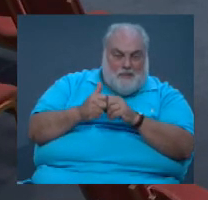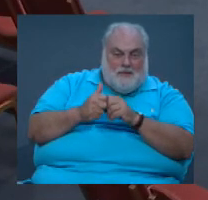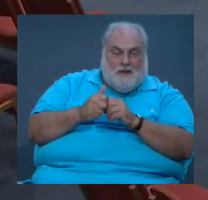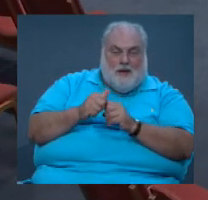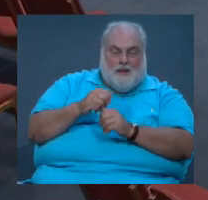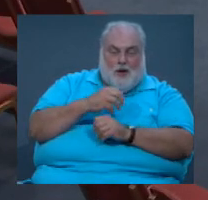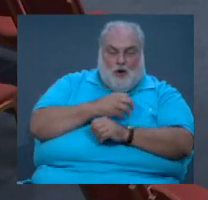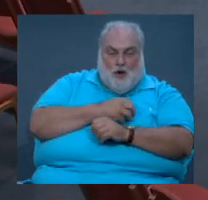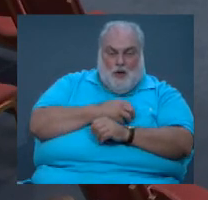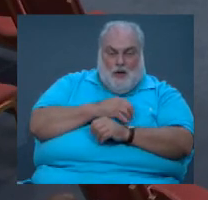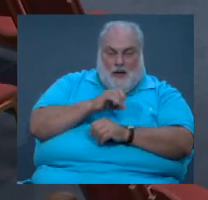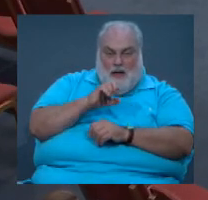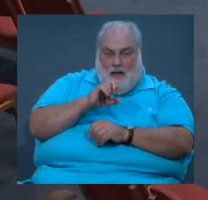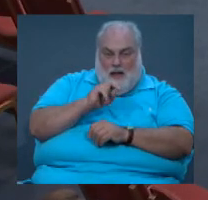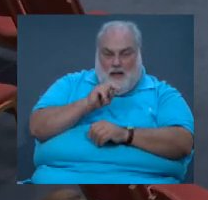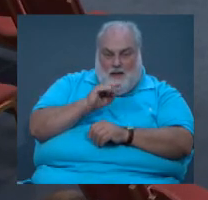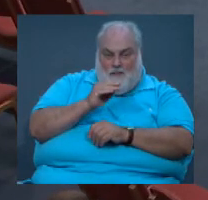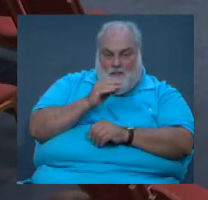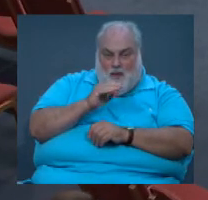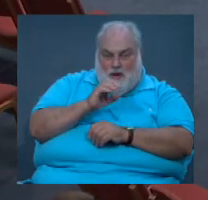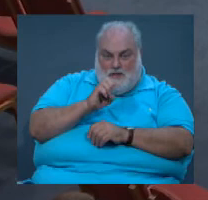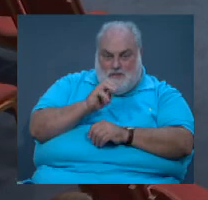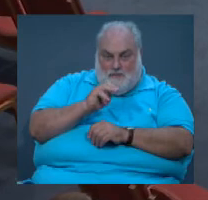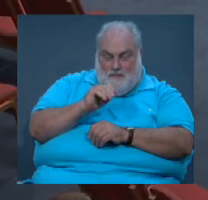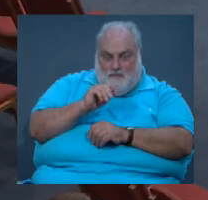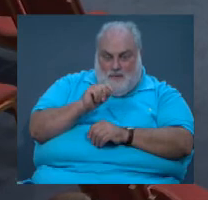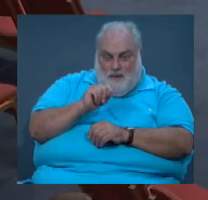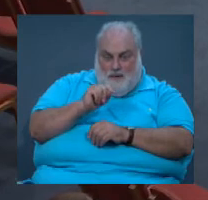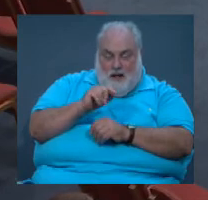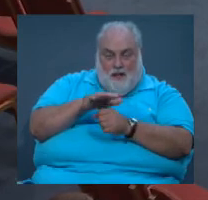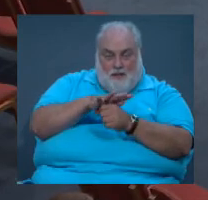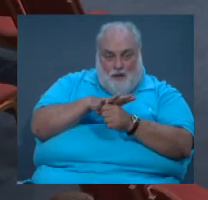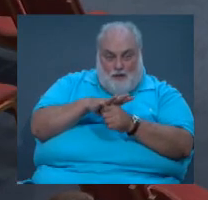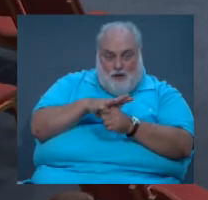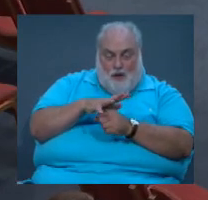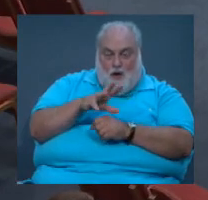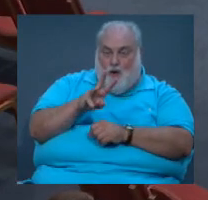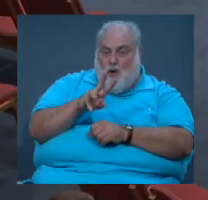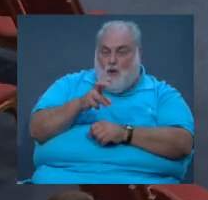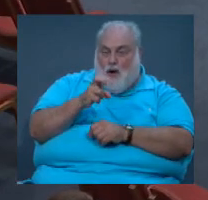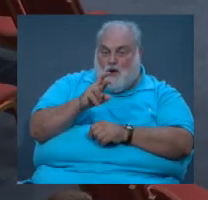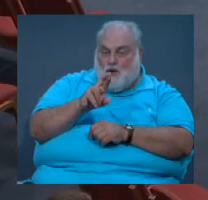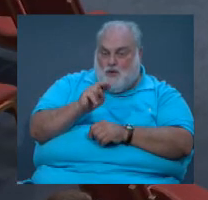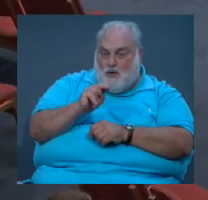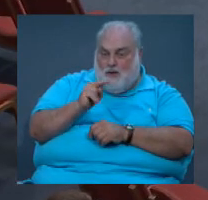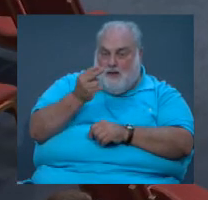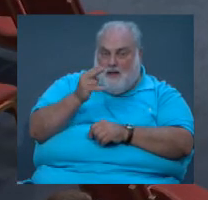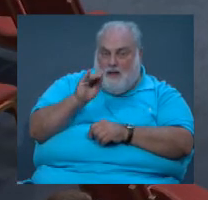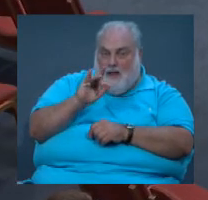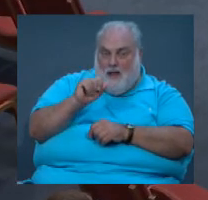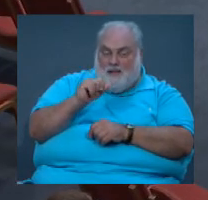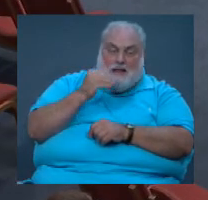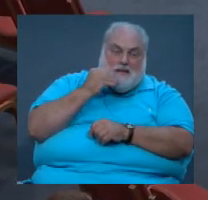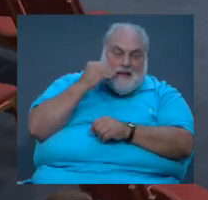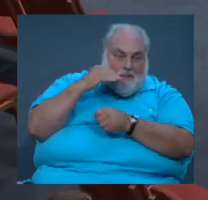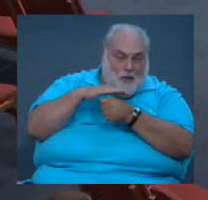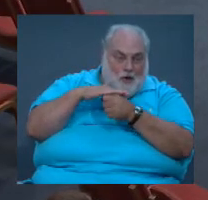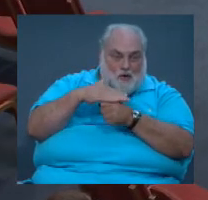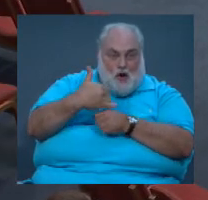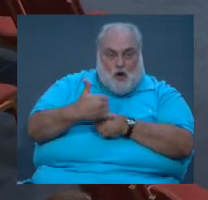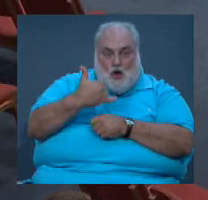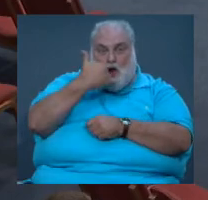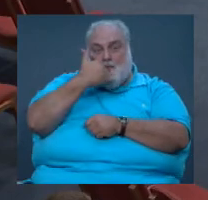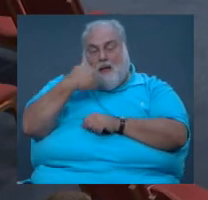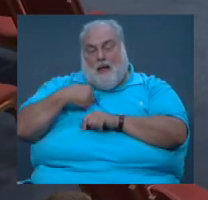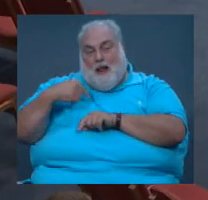But I can give you an example of a location in Western Hills where the neighbors called me out. I went and looked at it, and there's